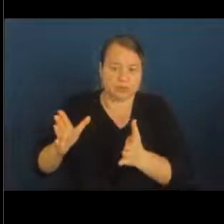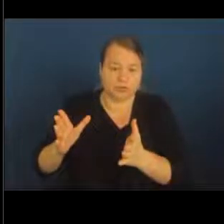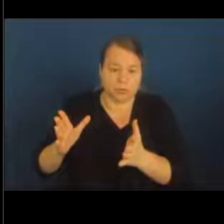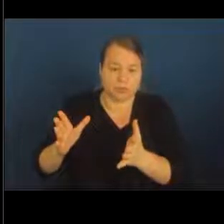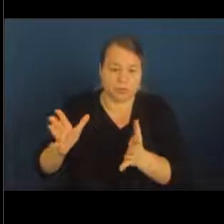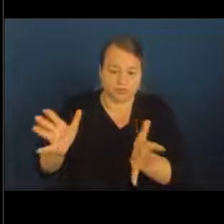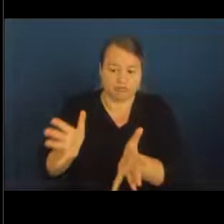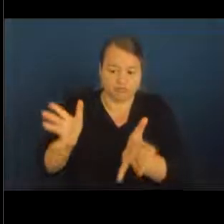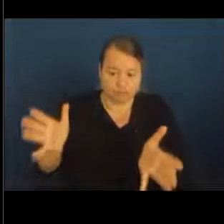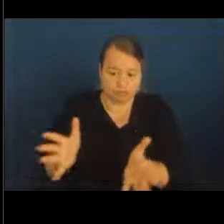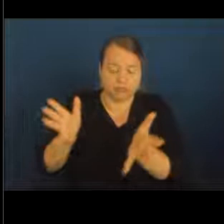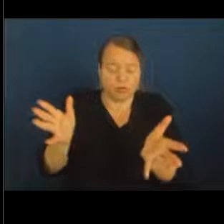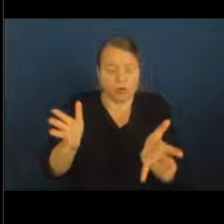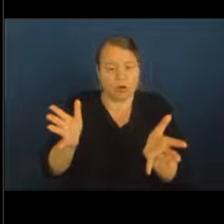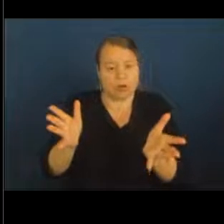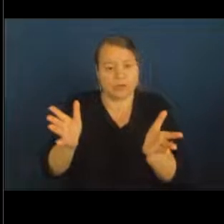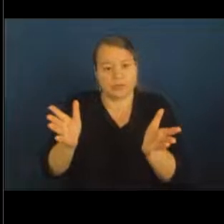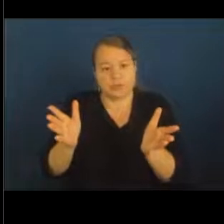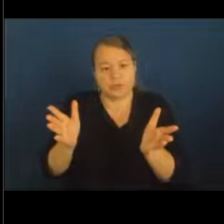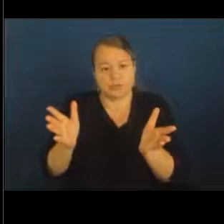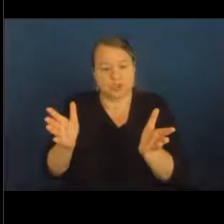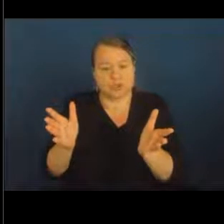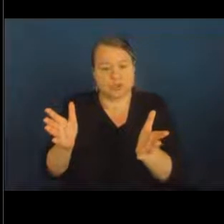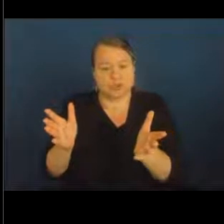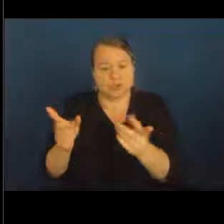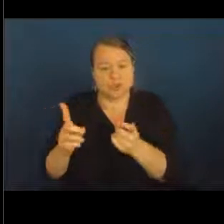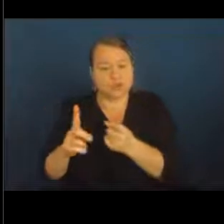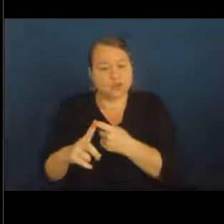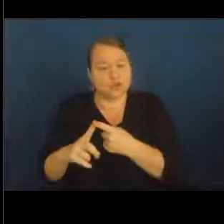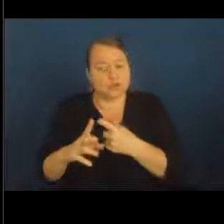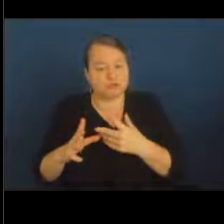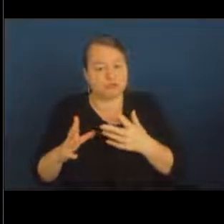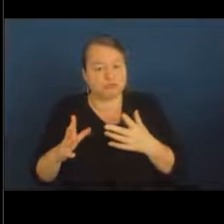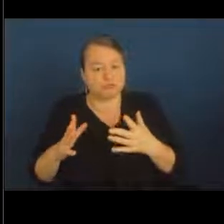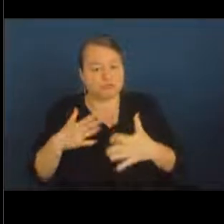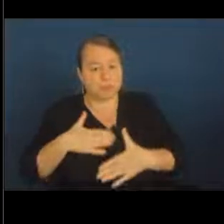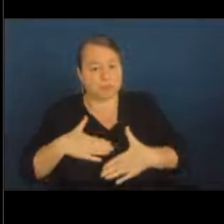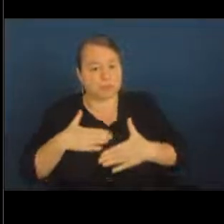to be appreciative of the